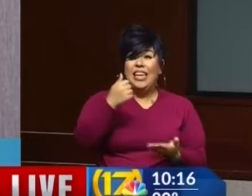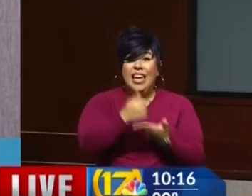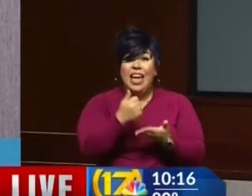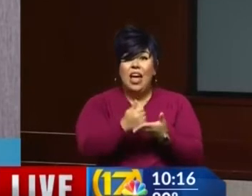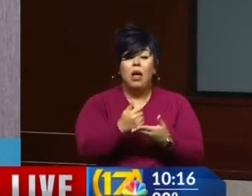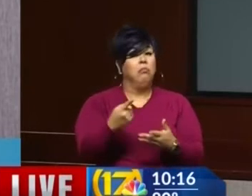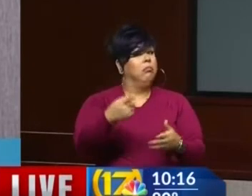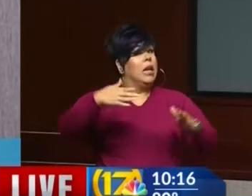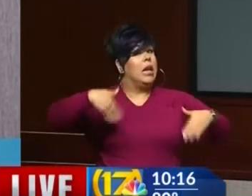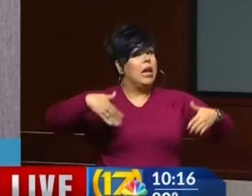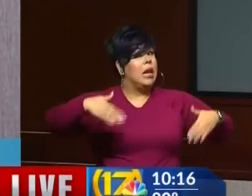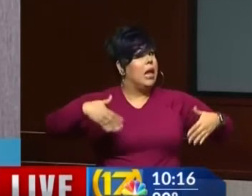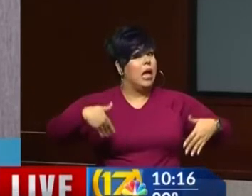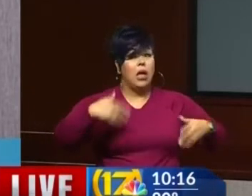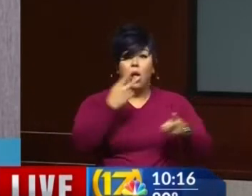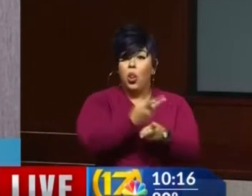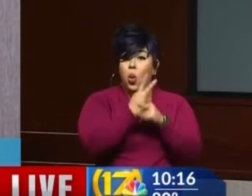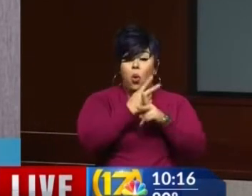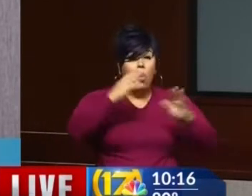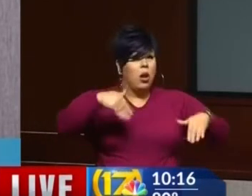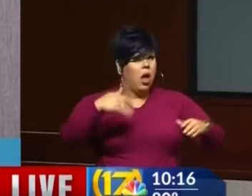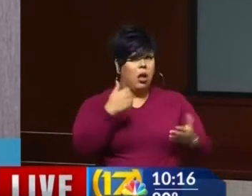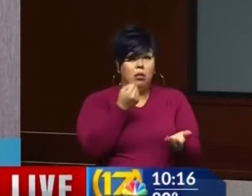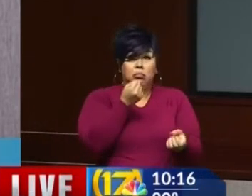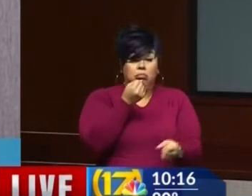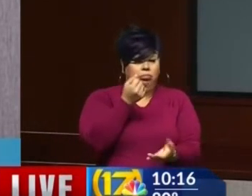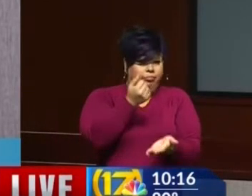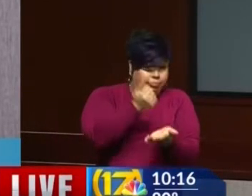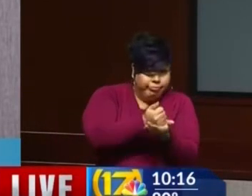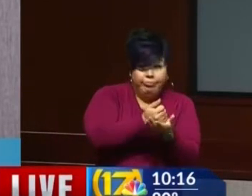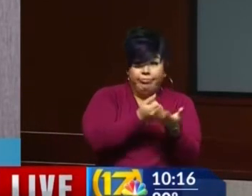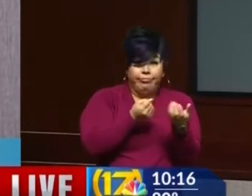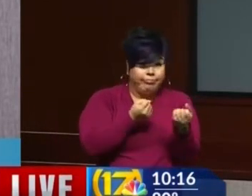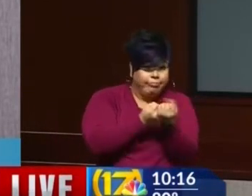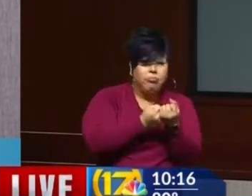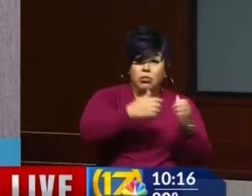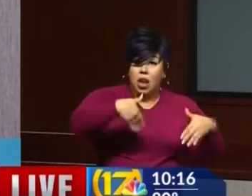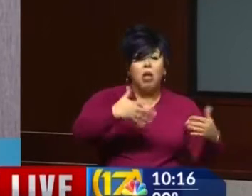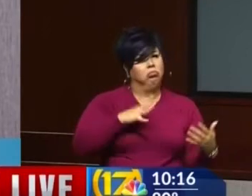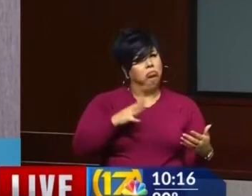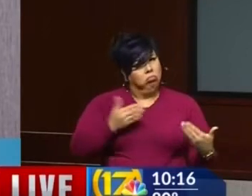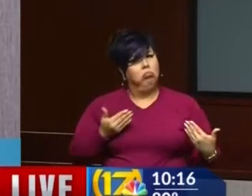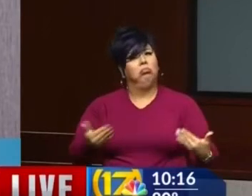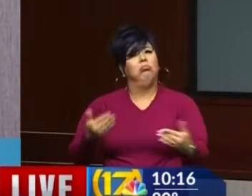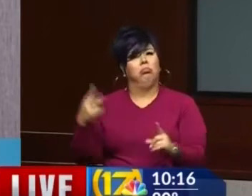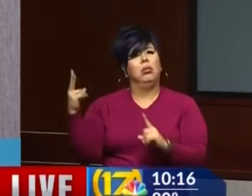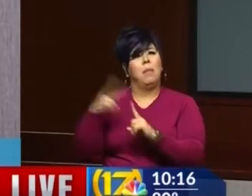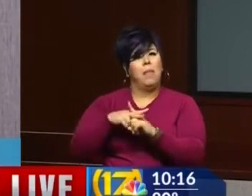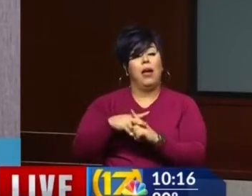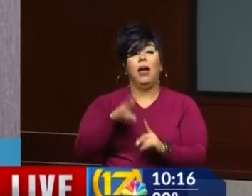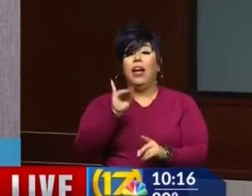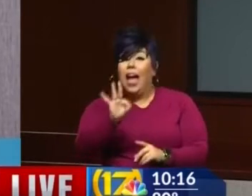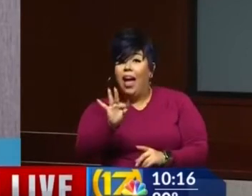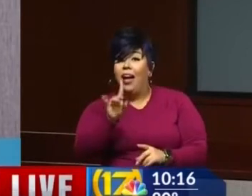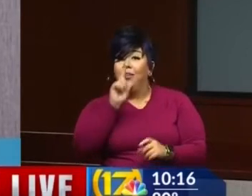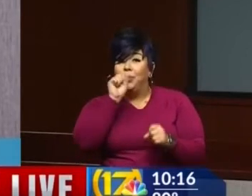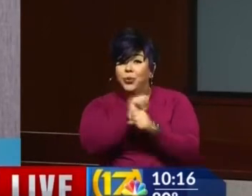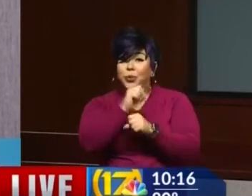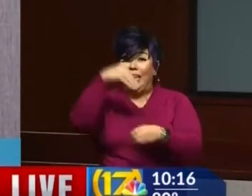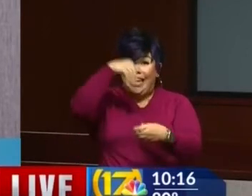already been given that financial assistance by the county, if you are in the Bakersfield city limits, you can go